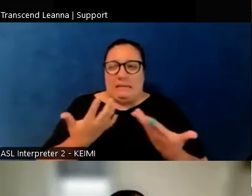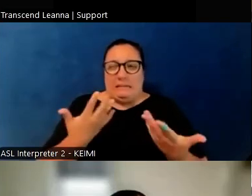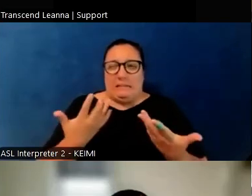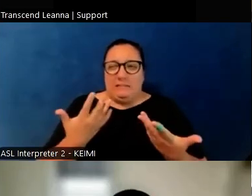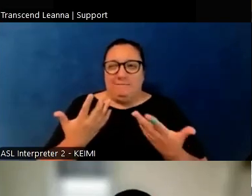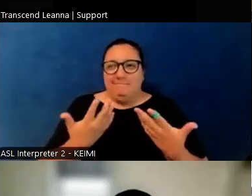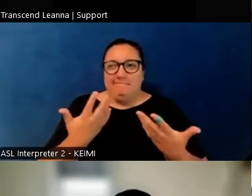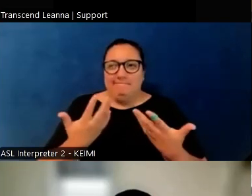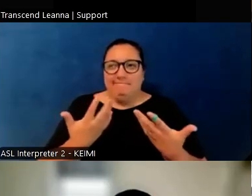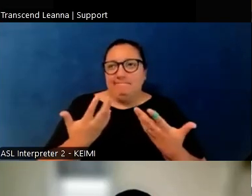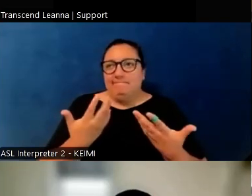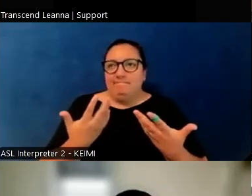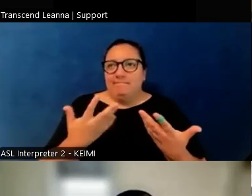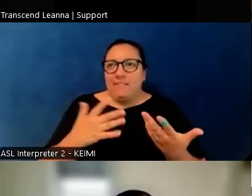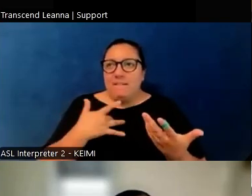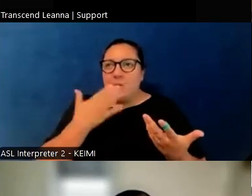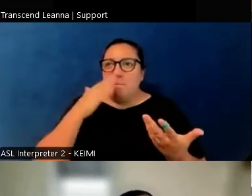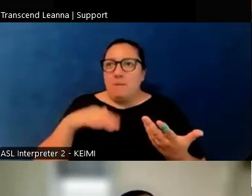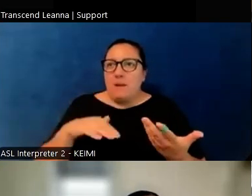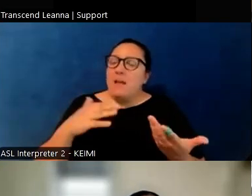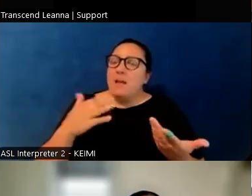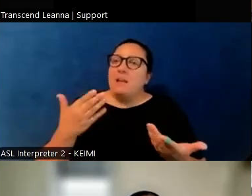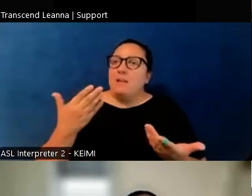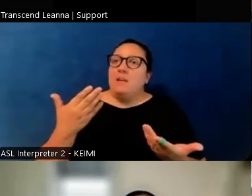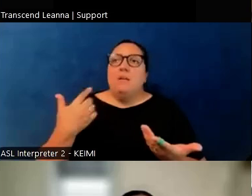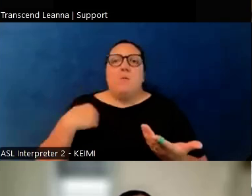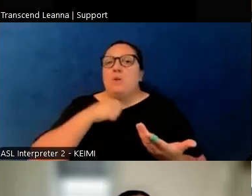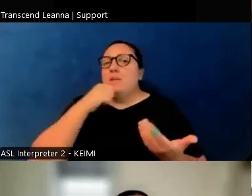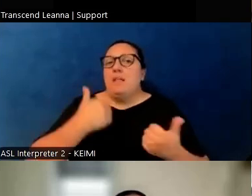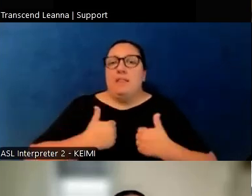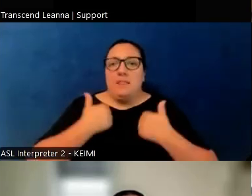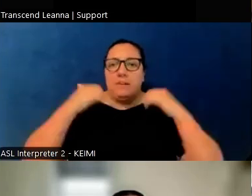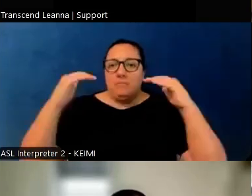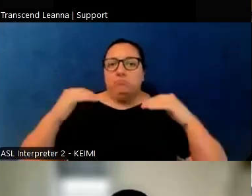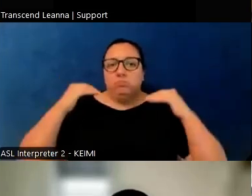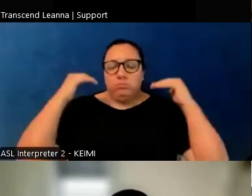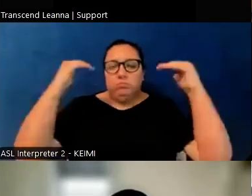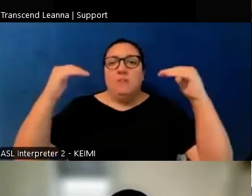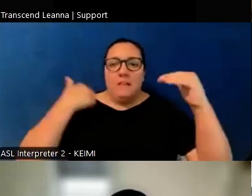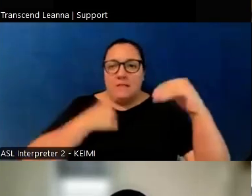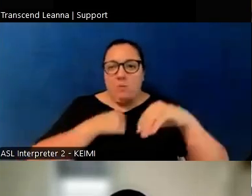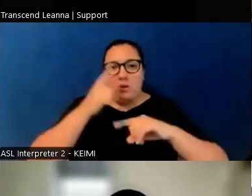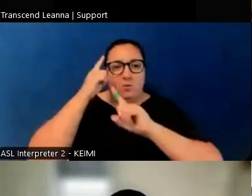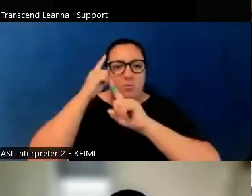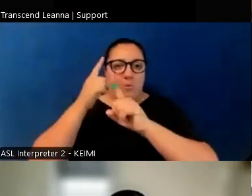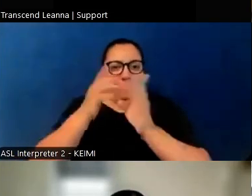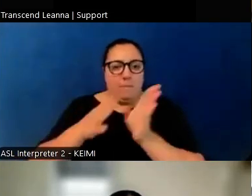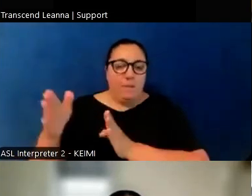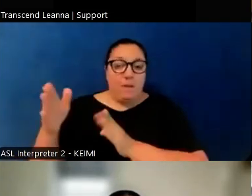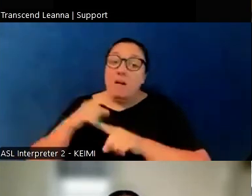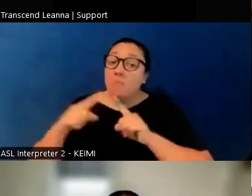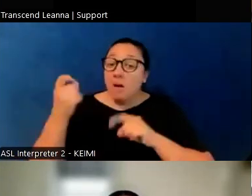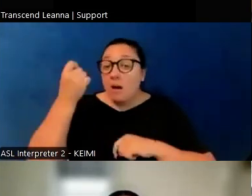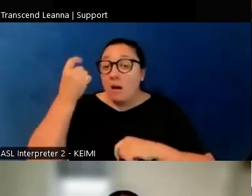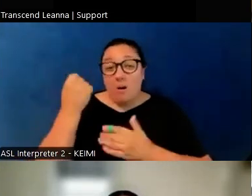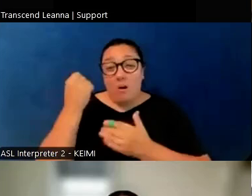the kind of life or level that we might have anticipated. But the bottom line is that everybody needs help sometimes. And I think